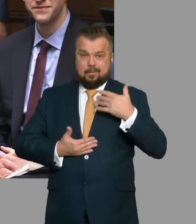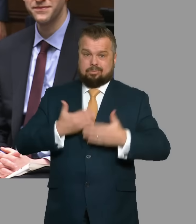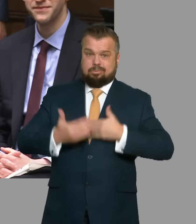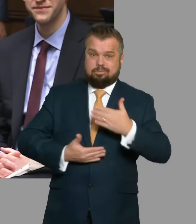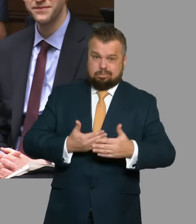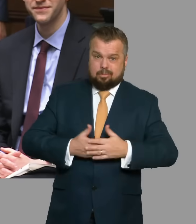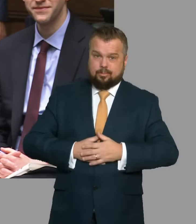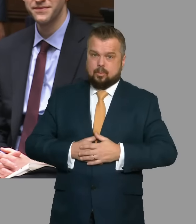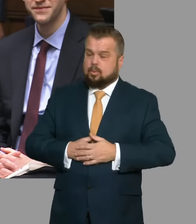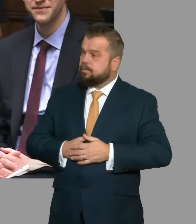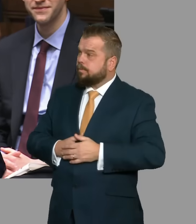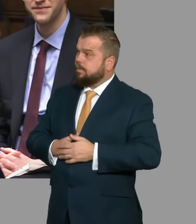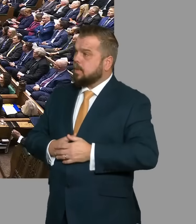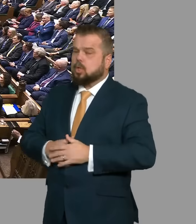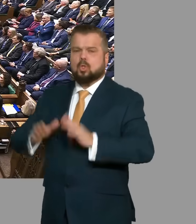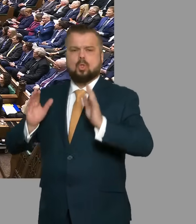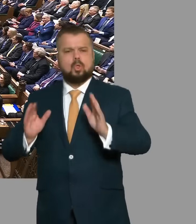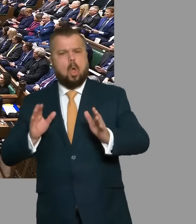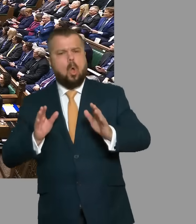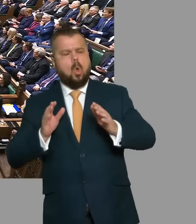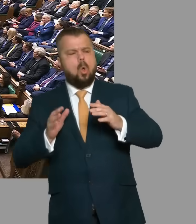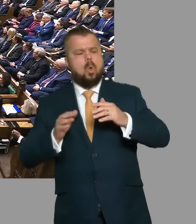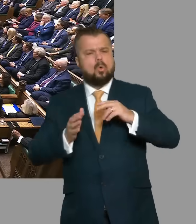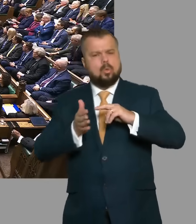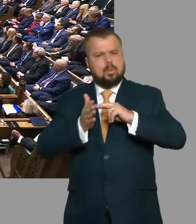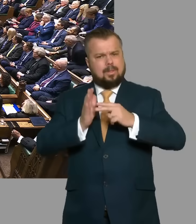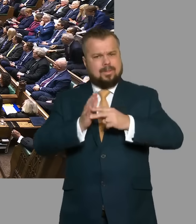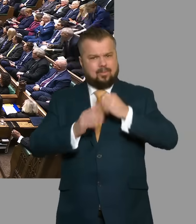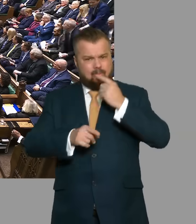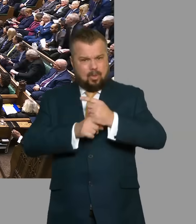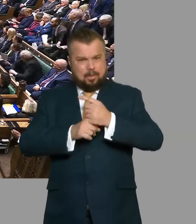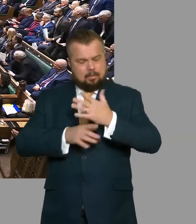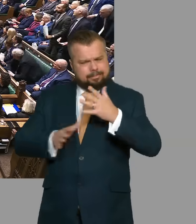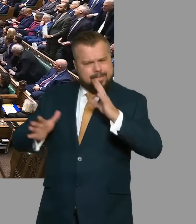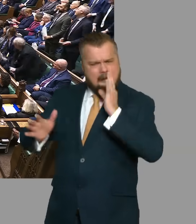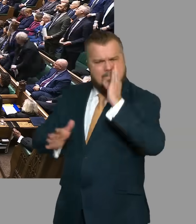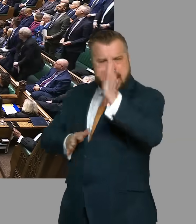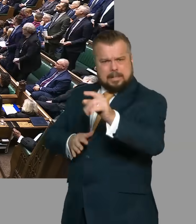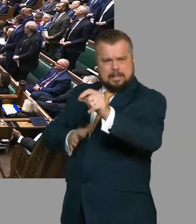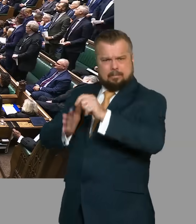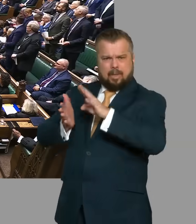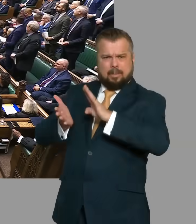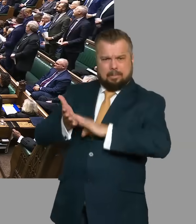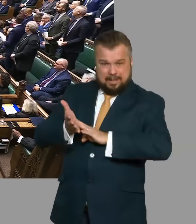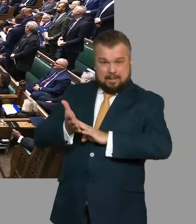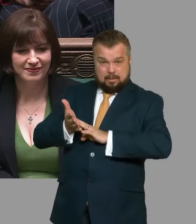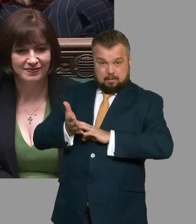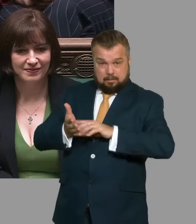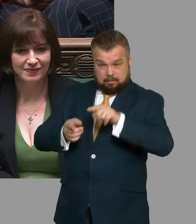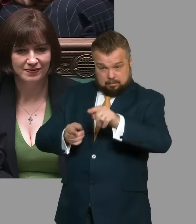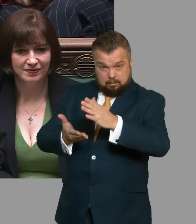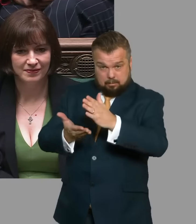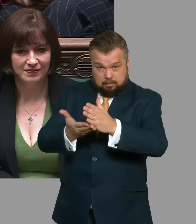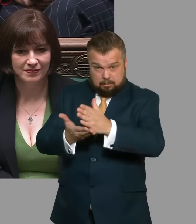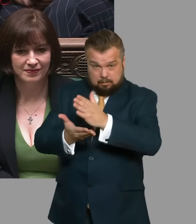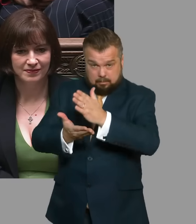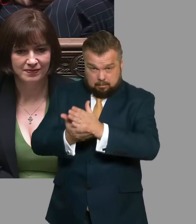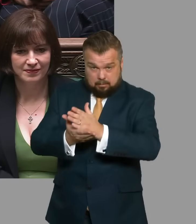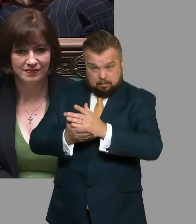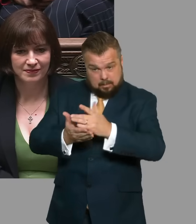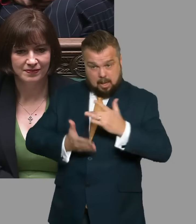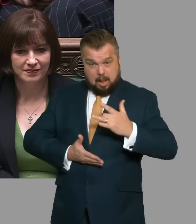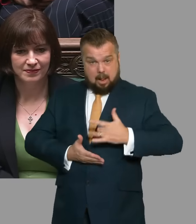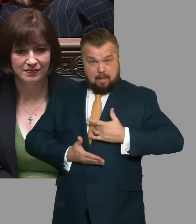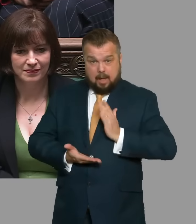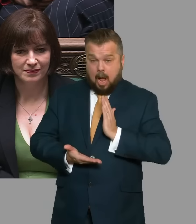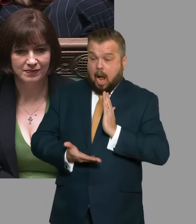is affordable for my The Prime Minister. Can I thank my honourable friend? I know how much he cares